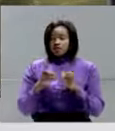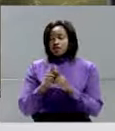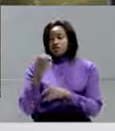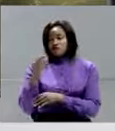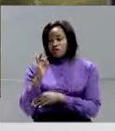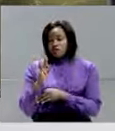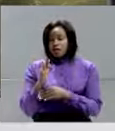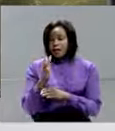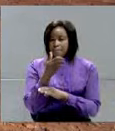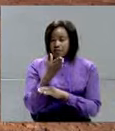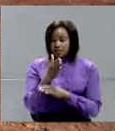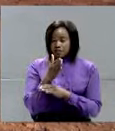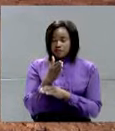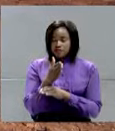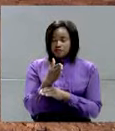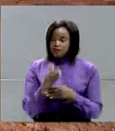Embassy. Take a look.